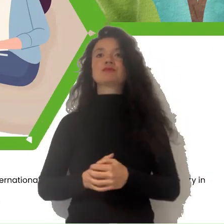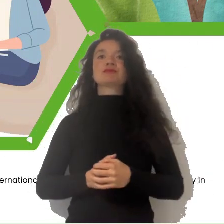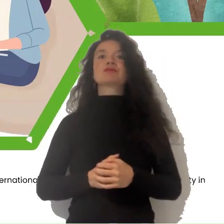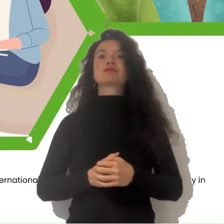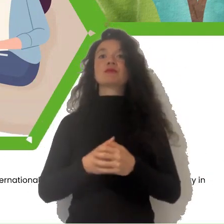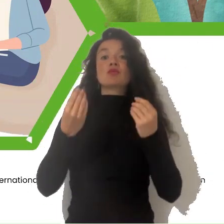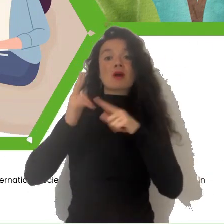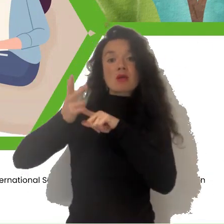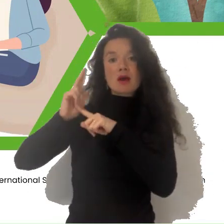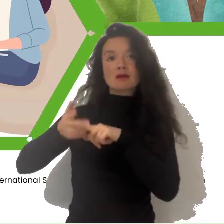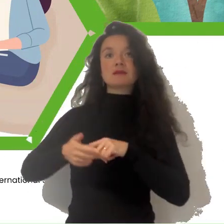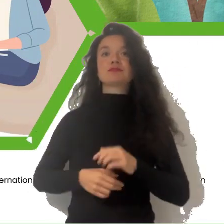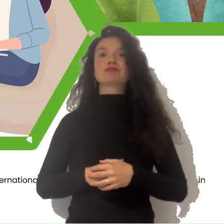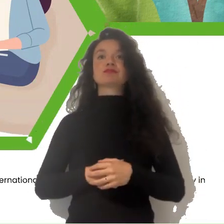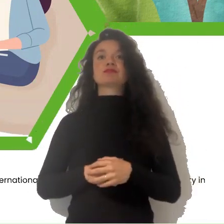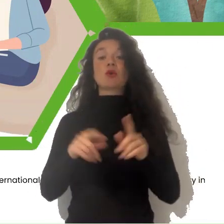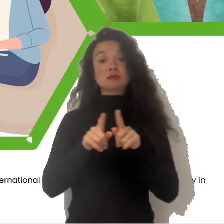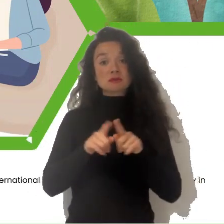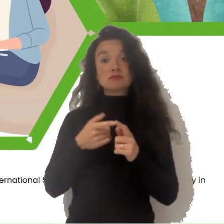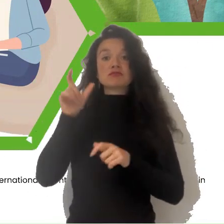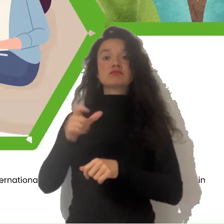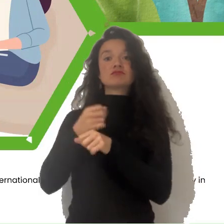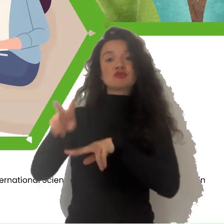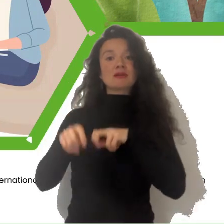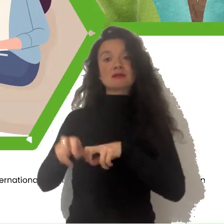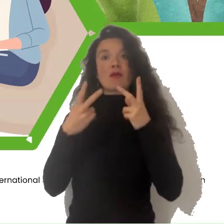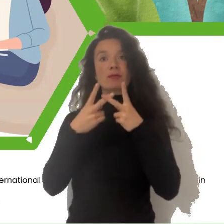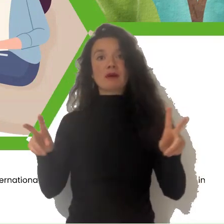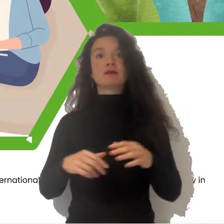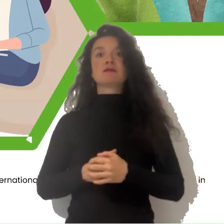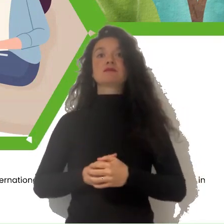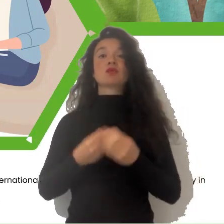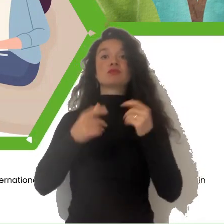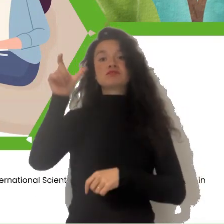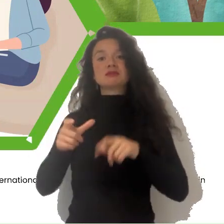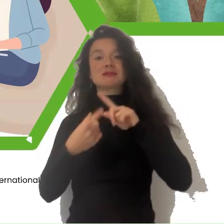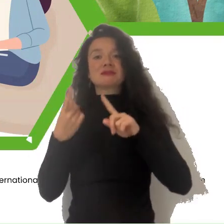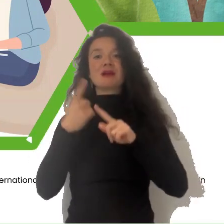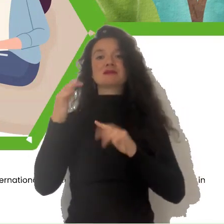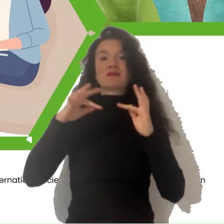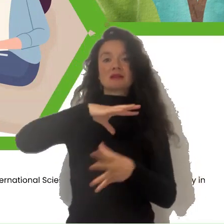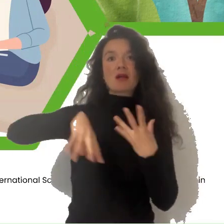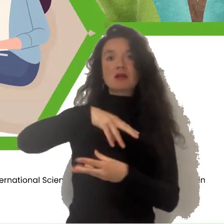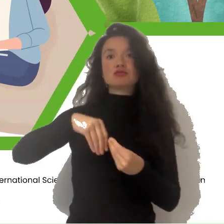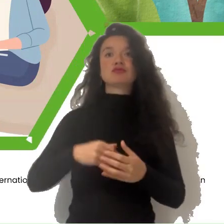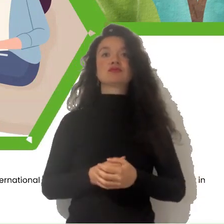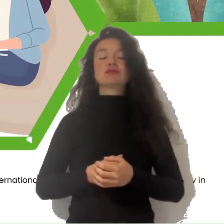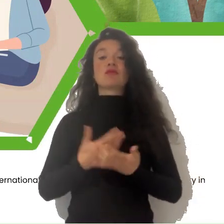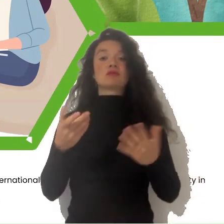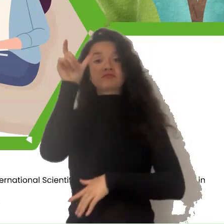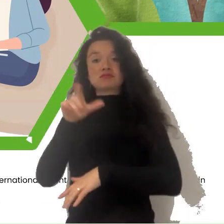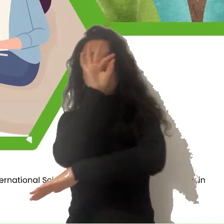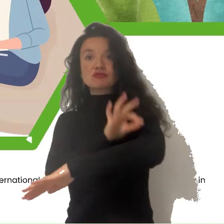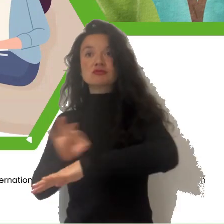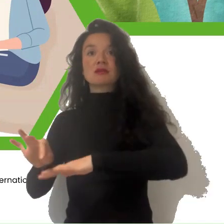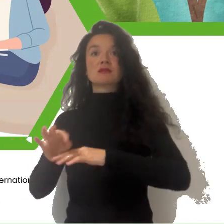regular jobs can also be more green. So you can do daily things and that will